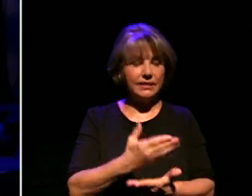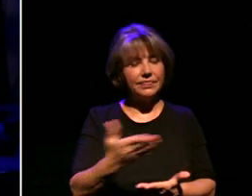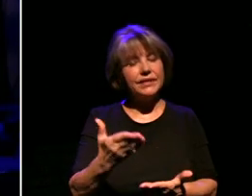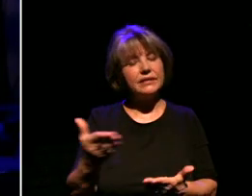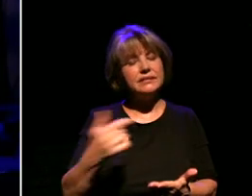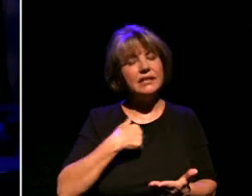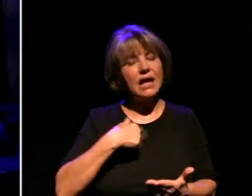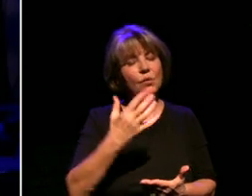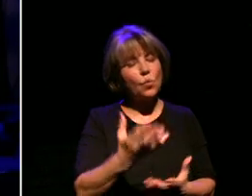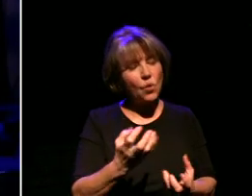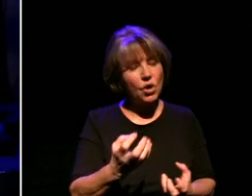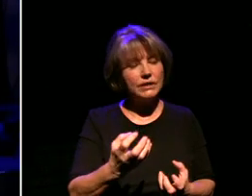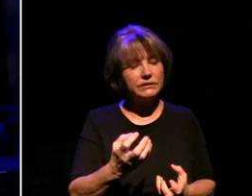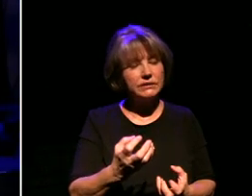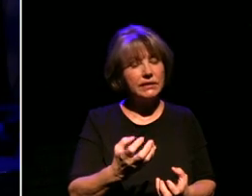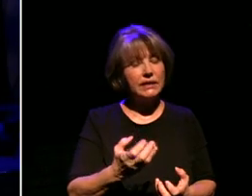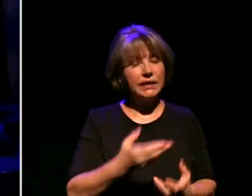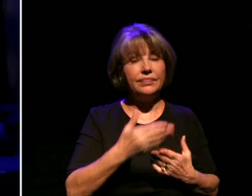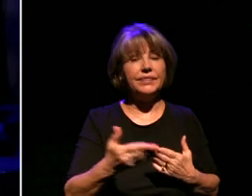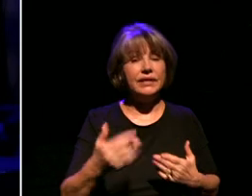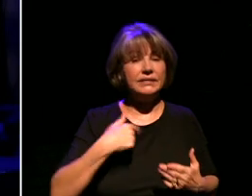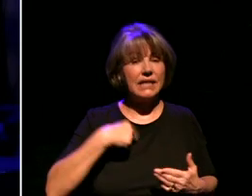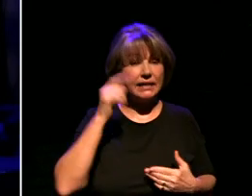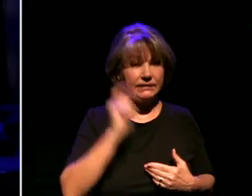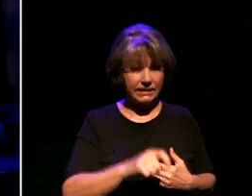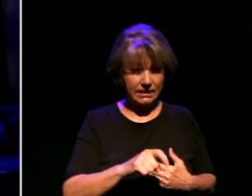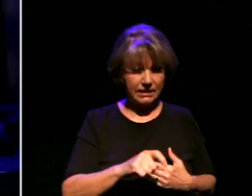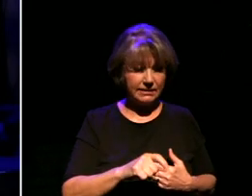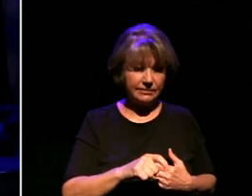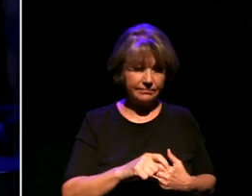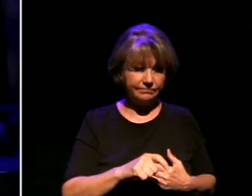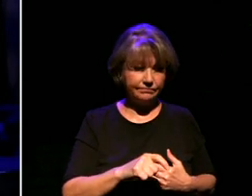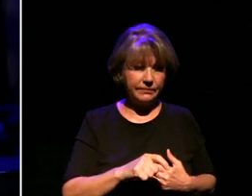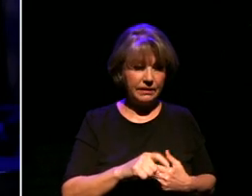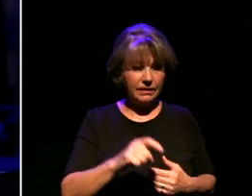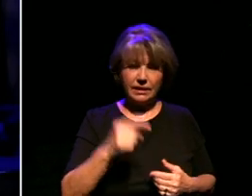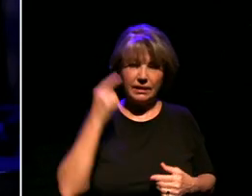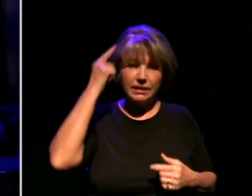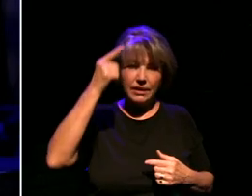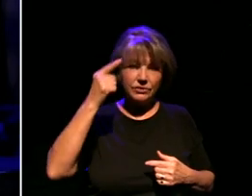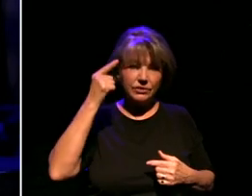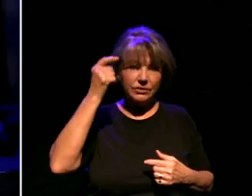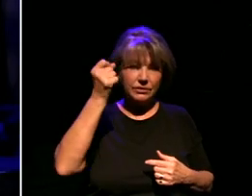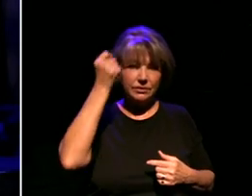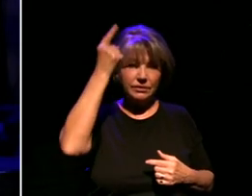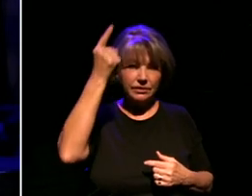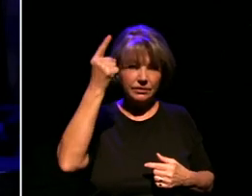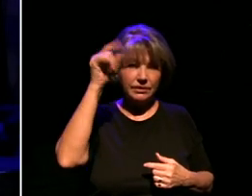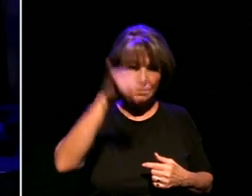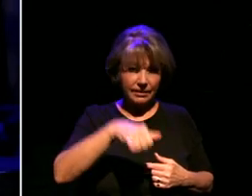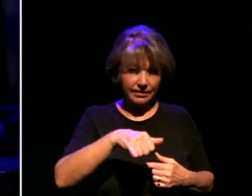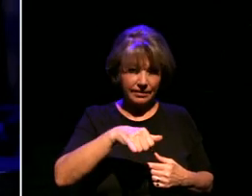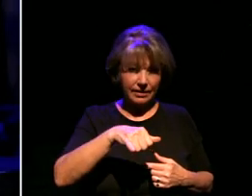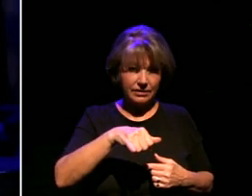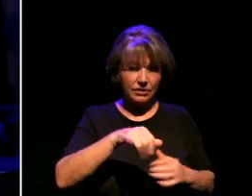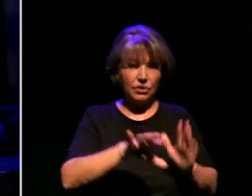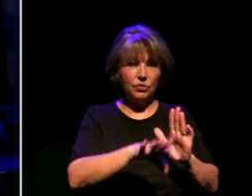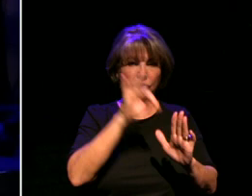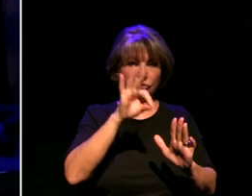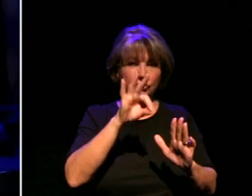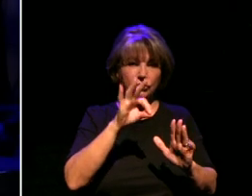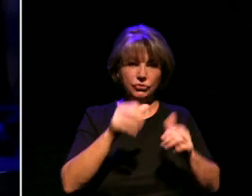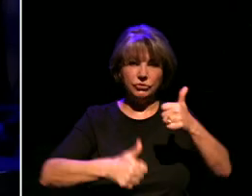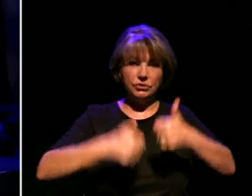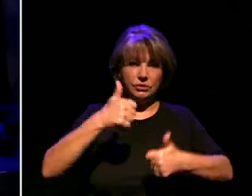want, and there's things that I need. And discernment will help us to choose which one is best,